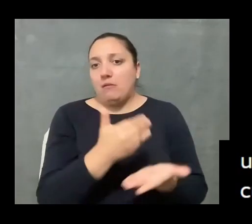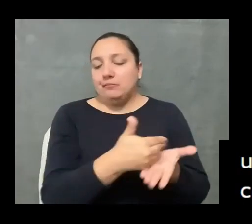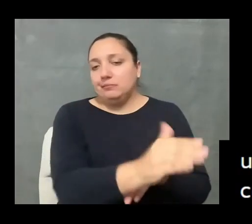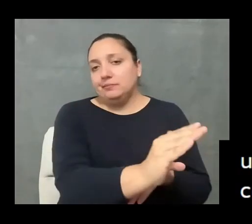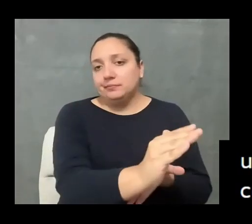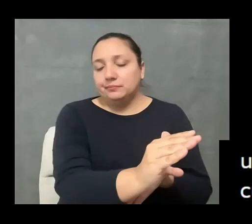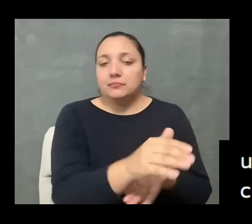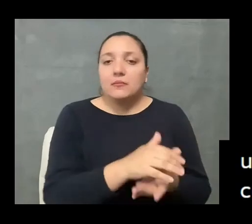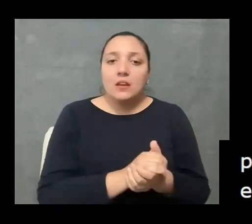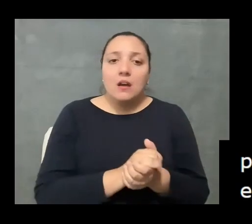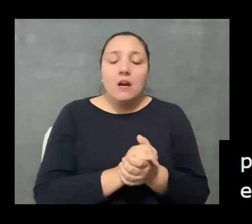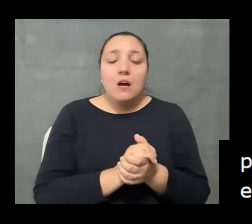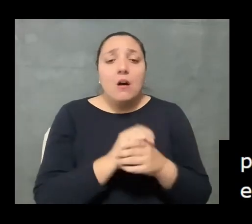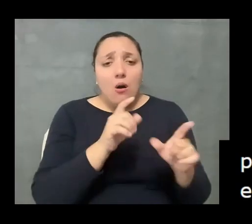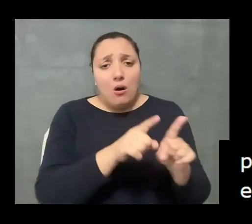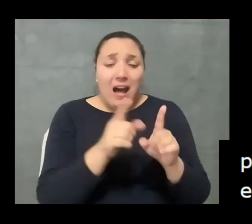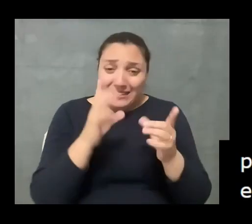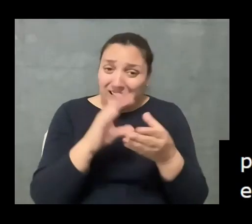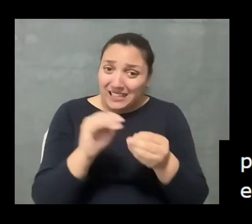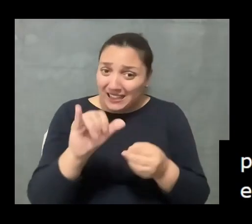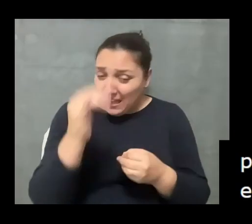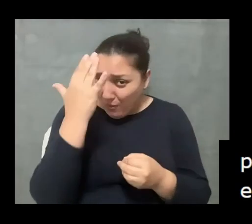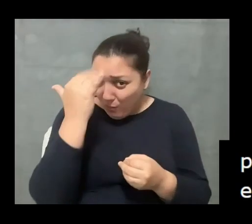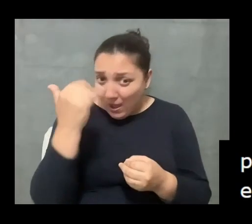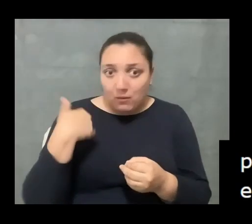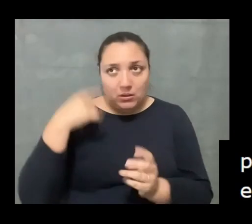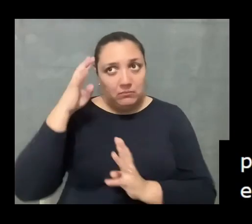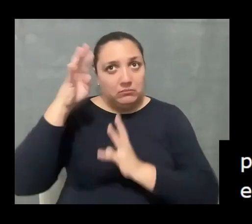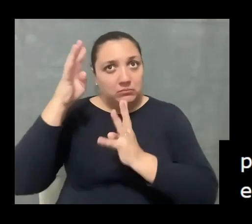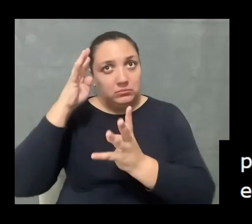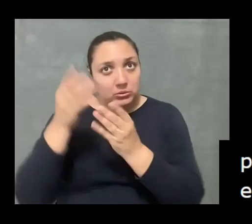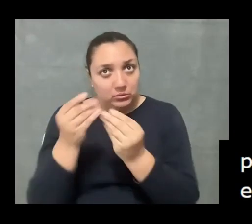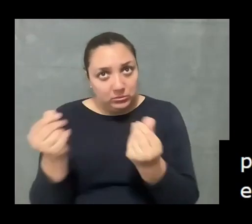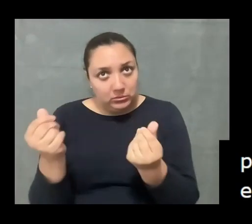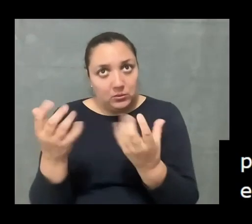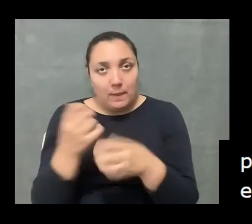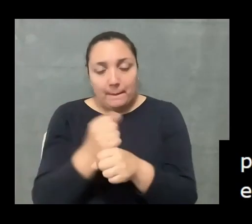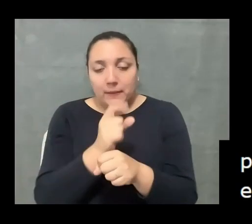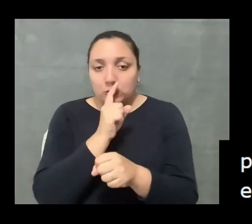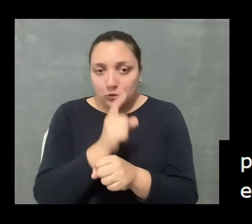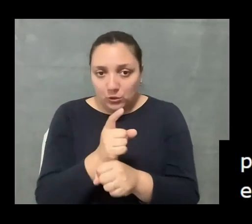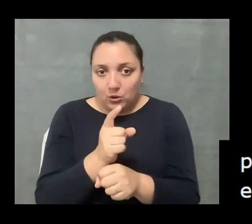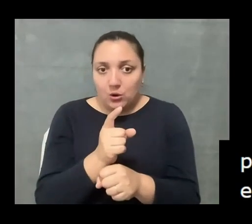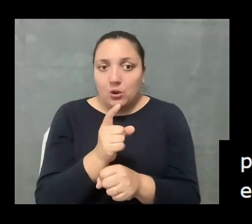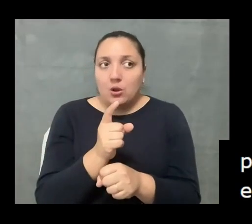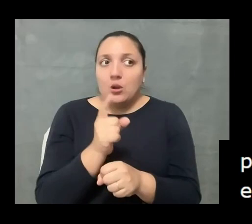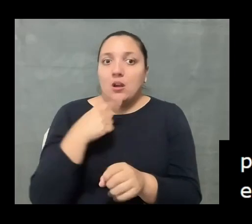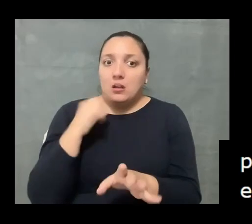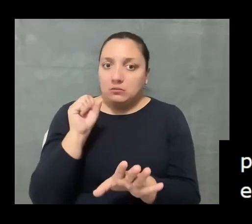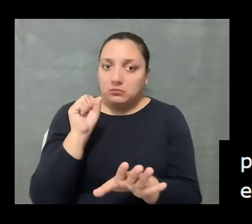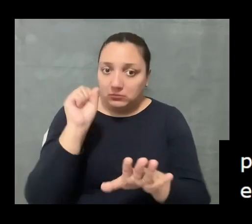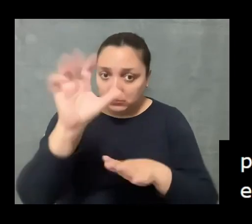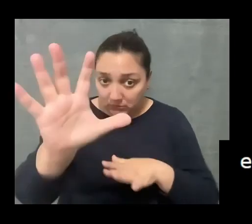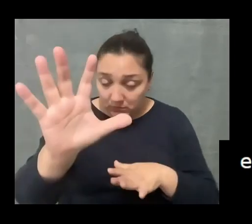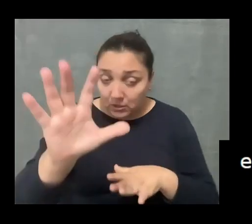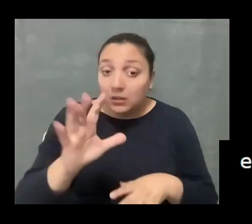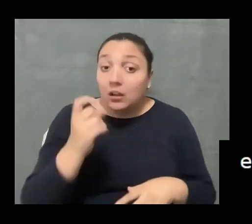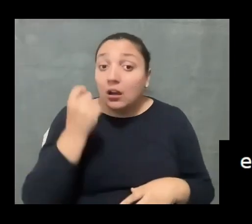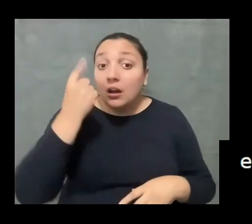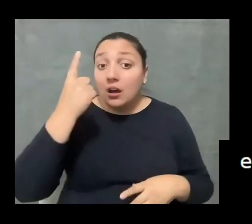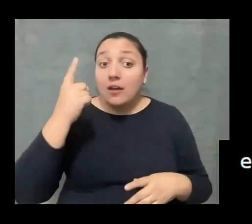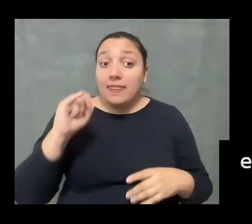I mentioned that because as we're designing solutions, I want to make sure that I say this out there. When it comes to digital equity,